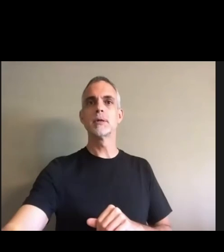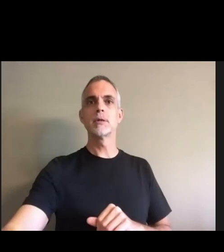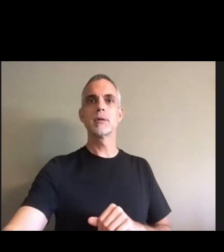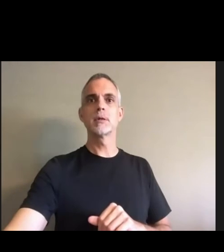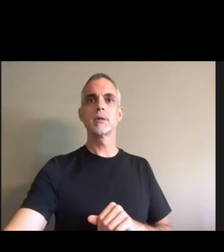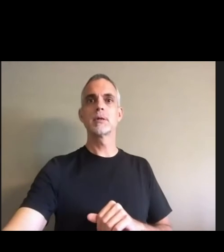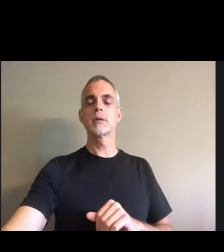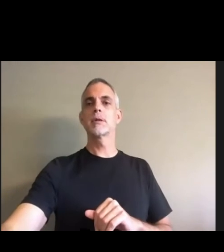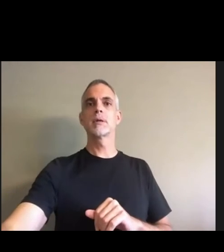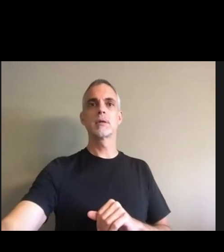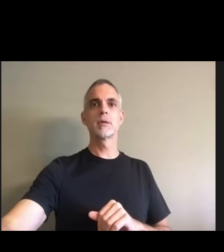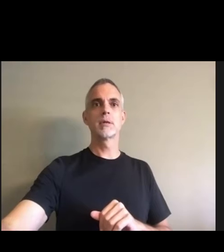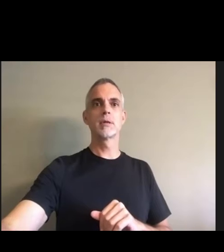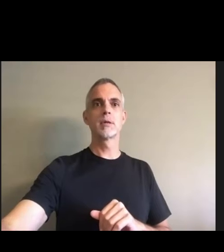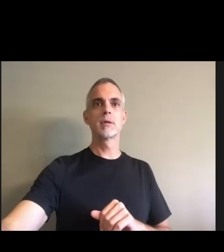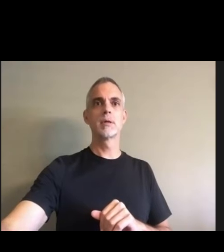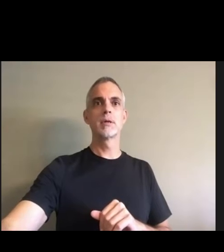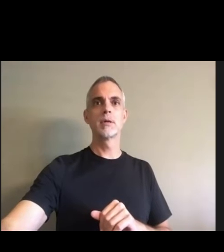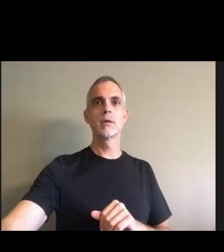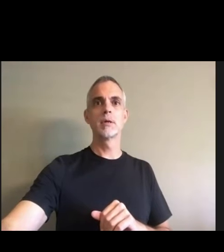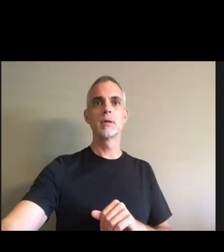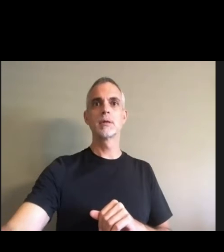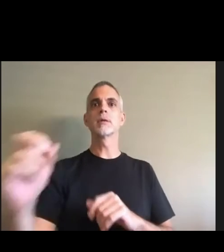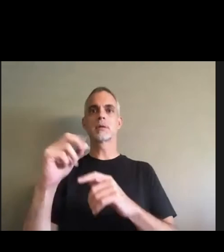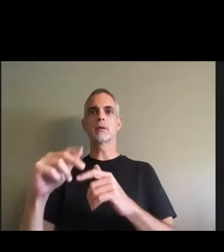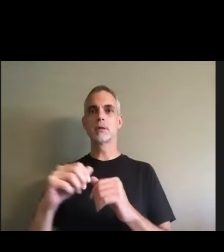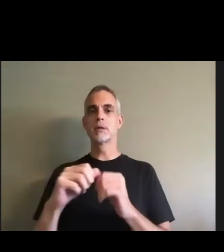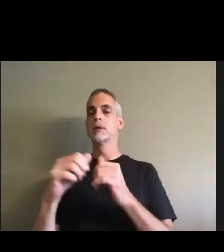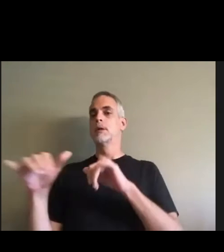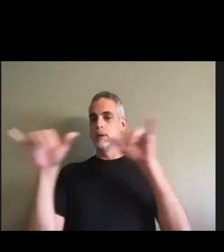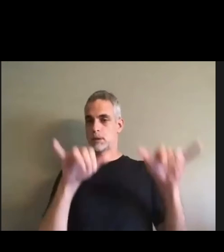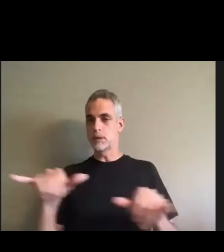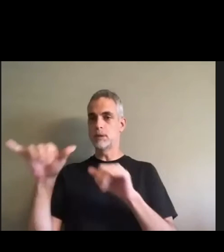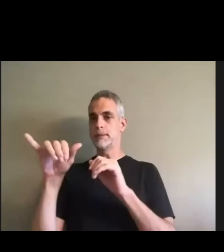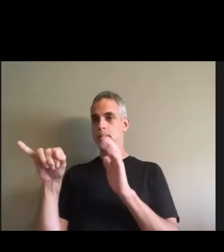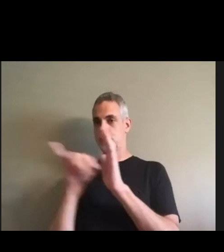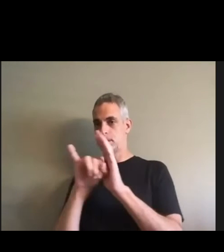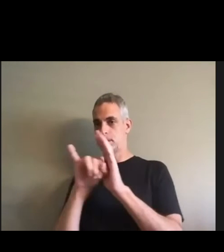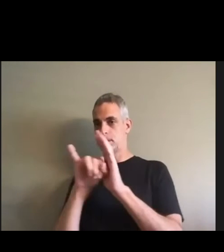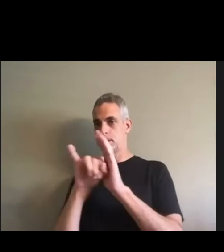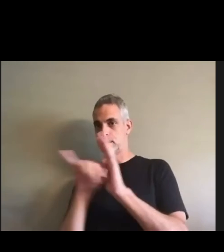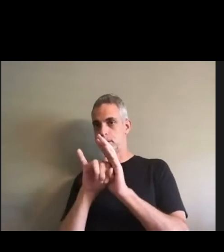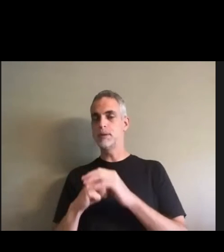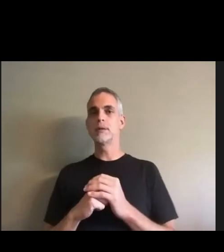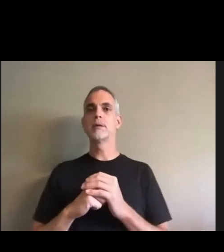common identities within the deaf and hard of hearing community, let's talk about those.